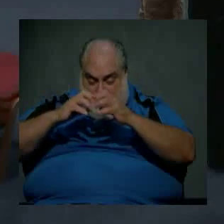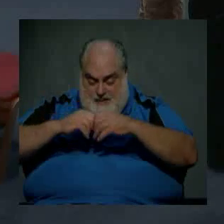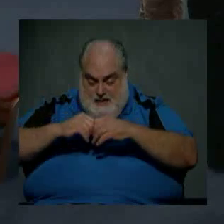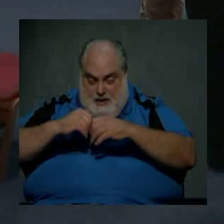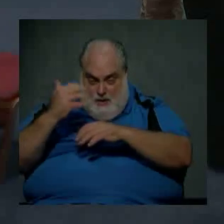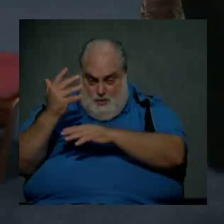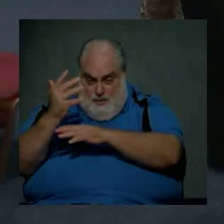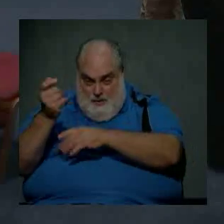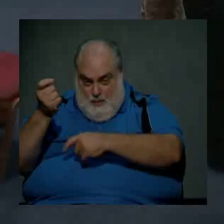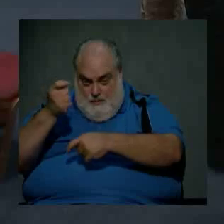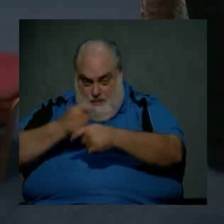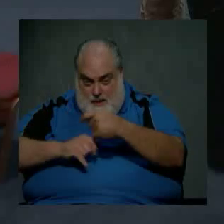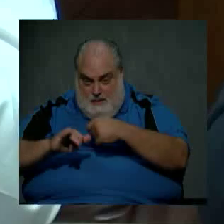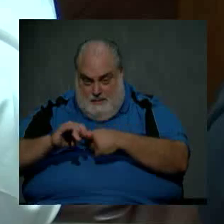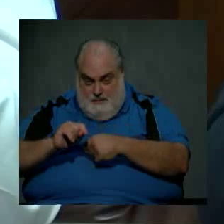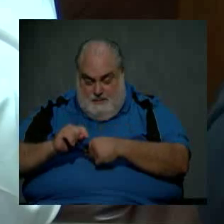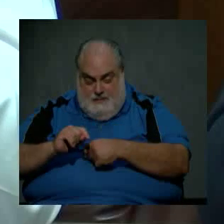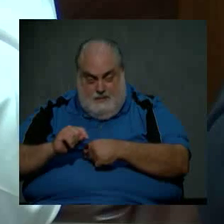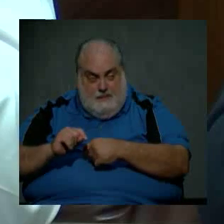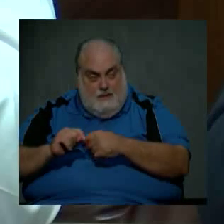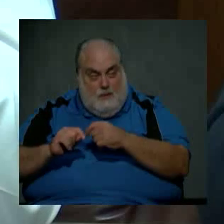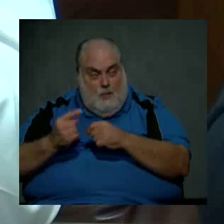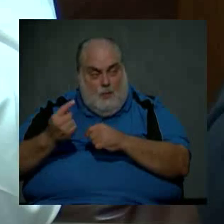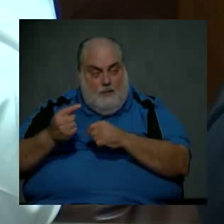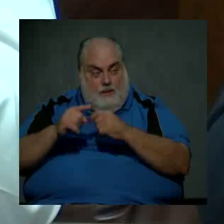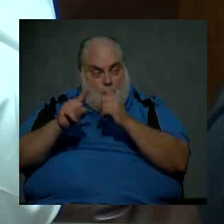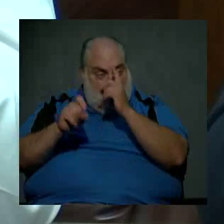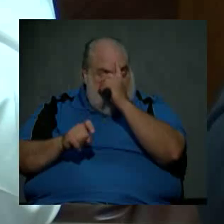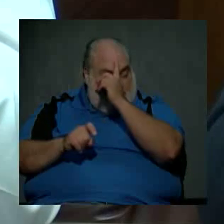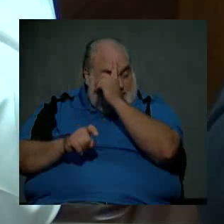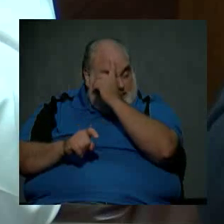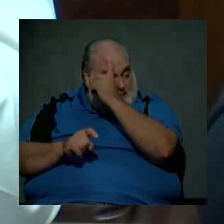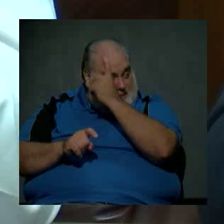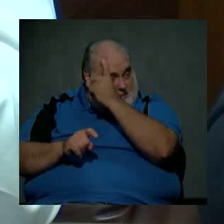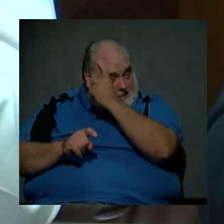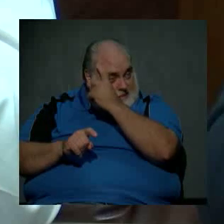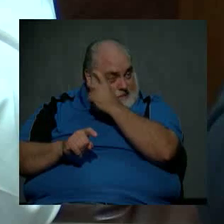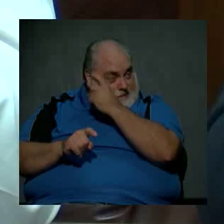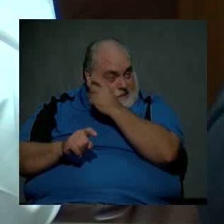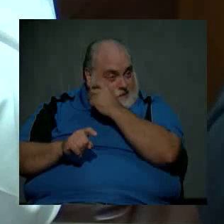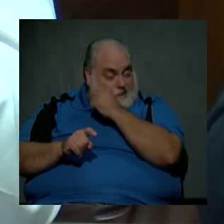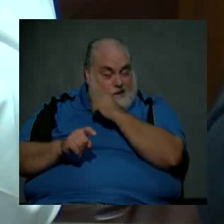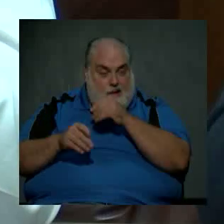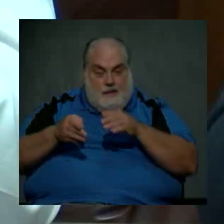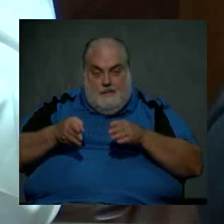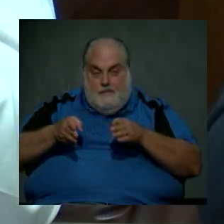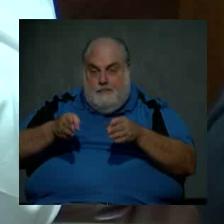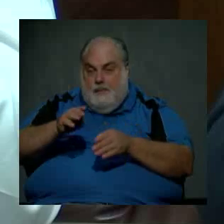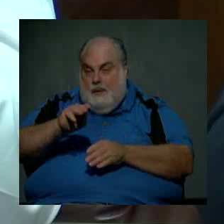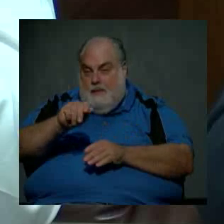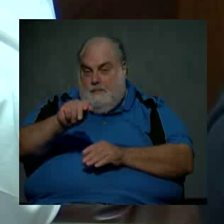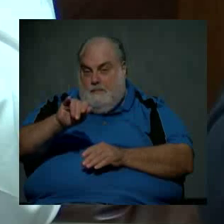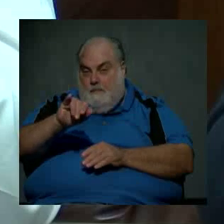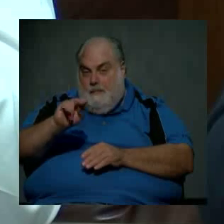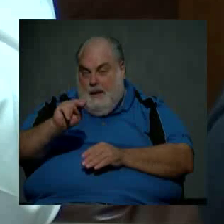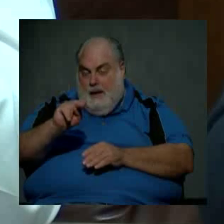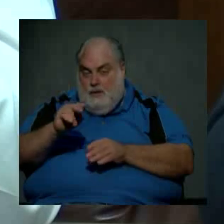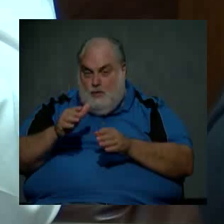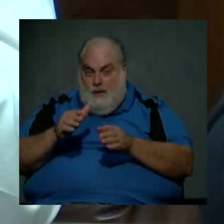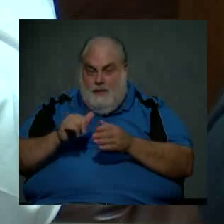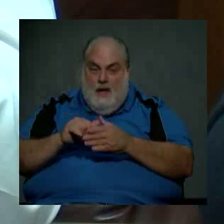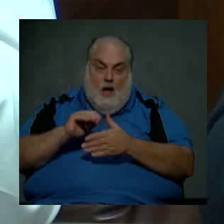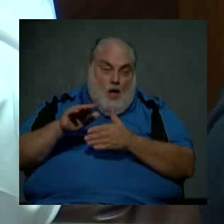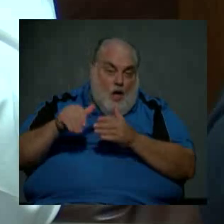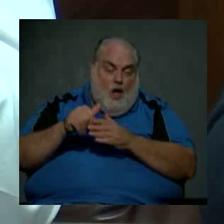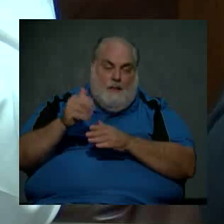of the questions that was brought up, and you referenced it, Chairman Berry, was the Main Street. Now, in that scenario, they cut down